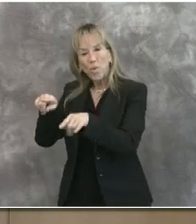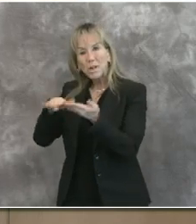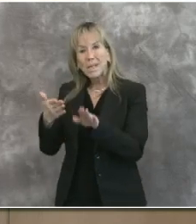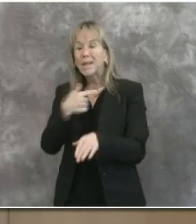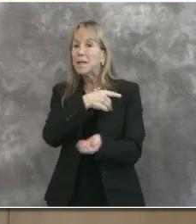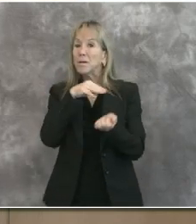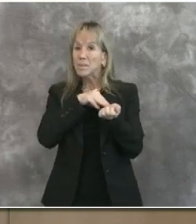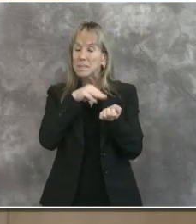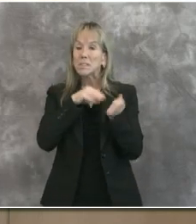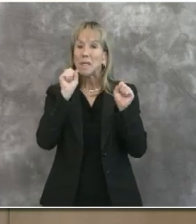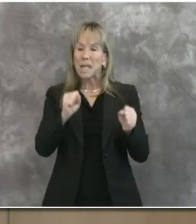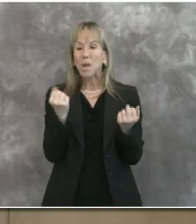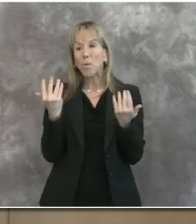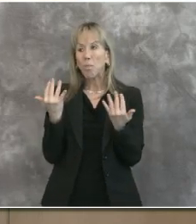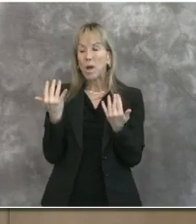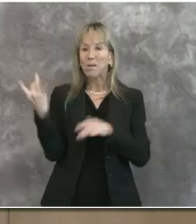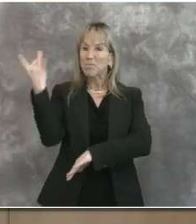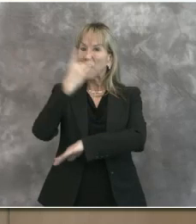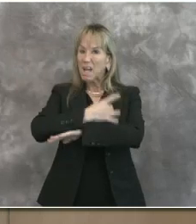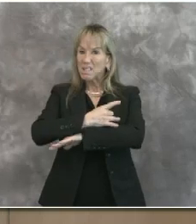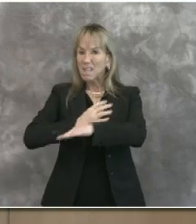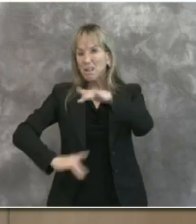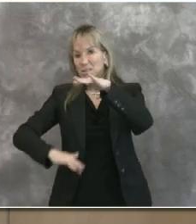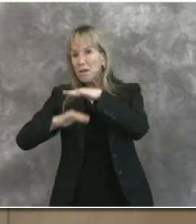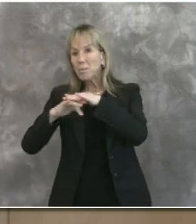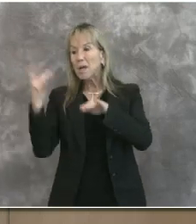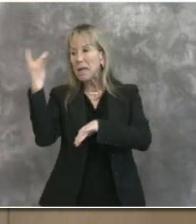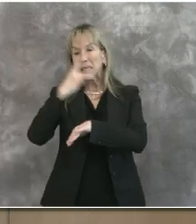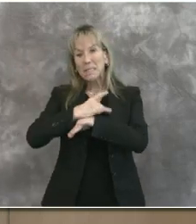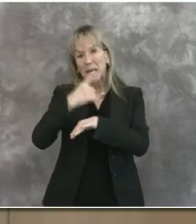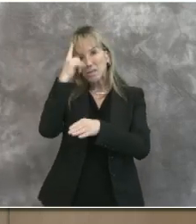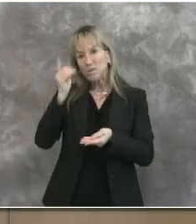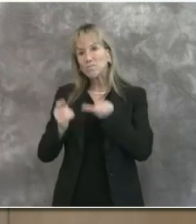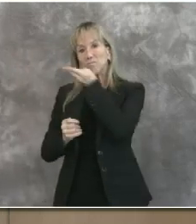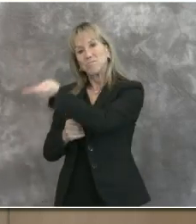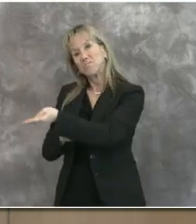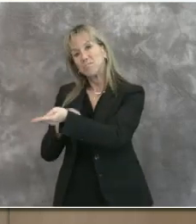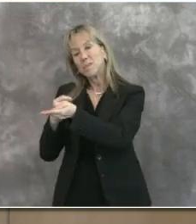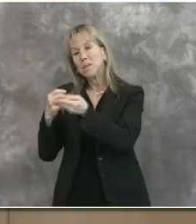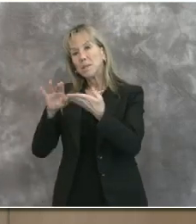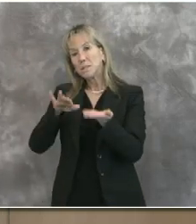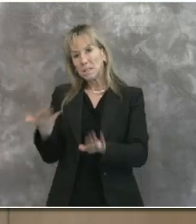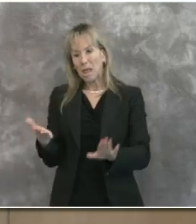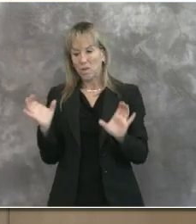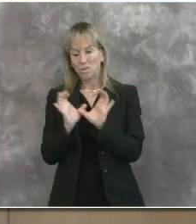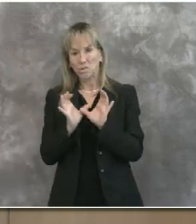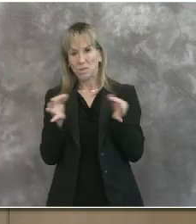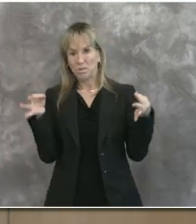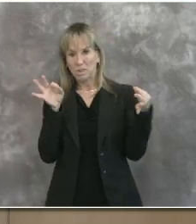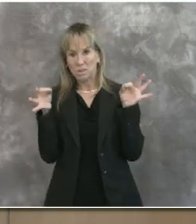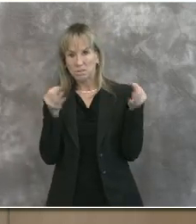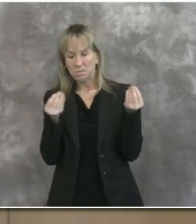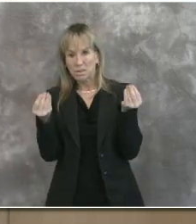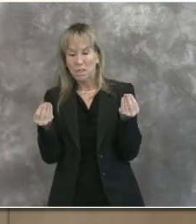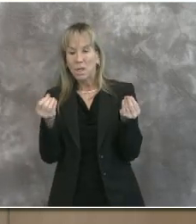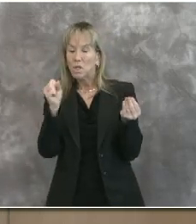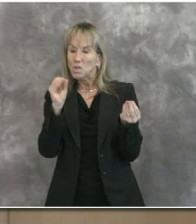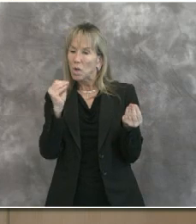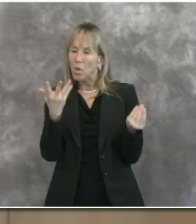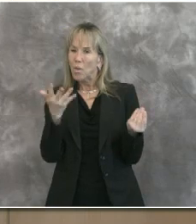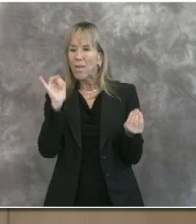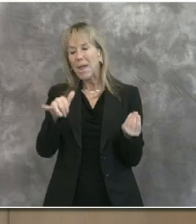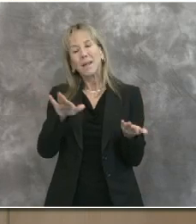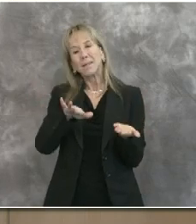8 days to submit a final death certificate, and so all of those factors combine to make deaths